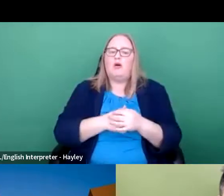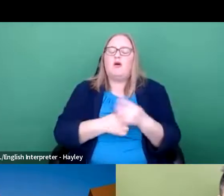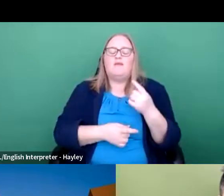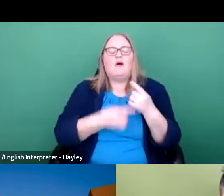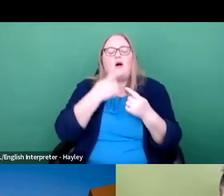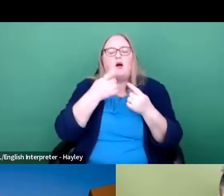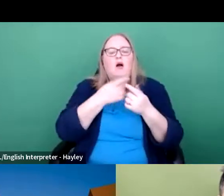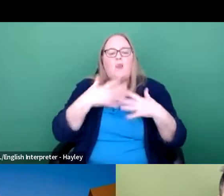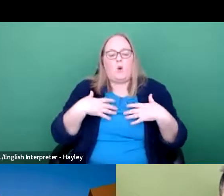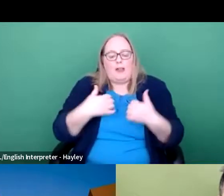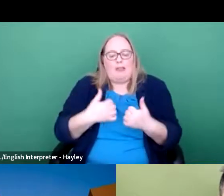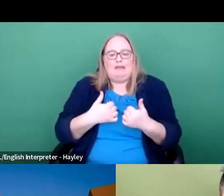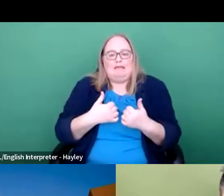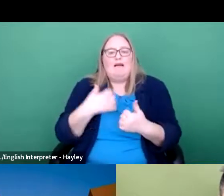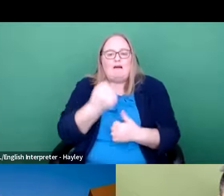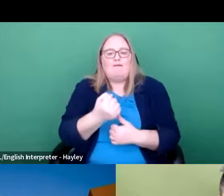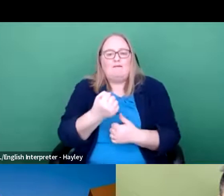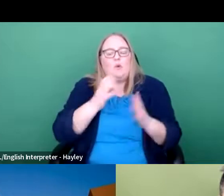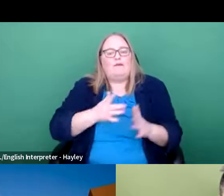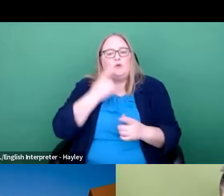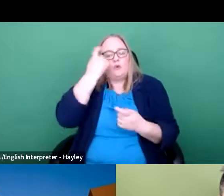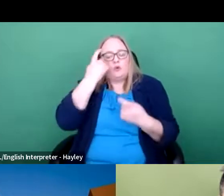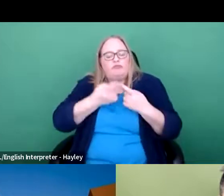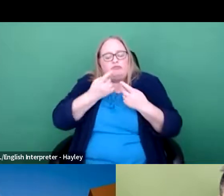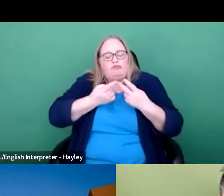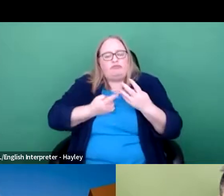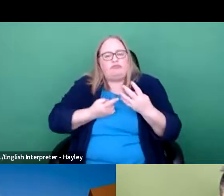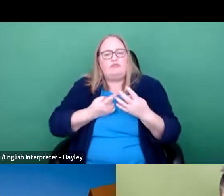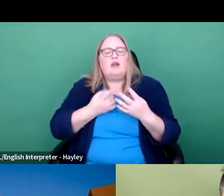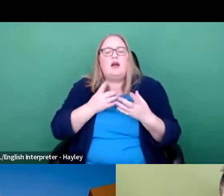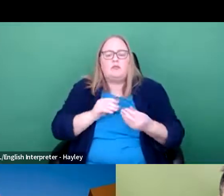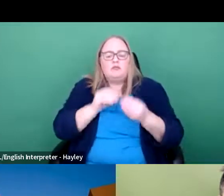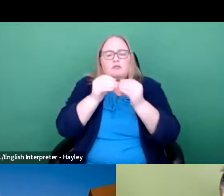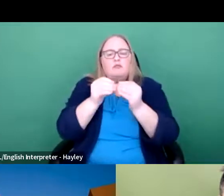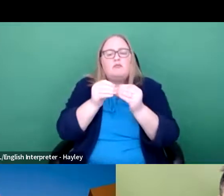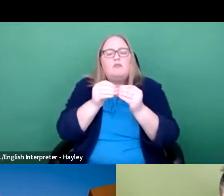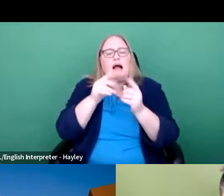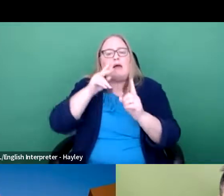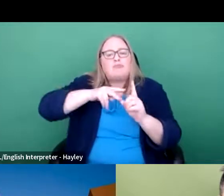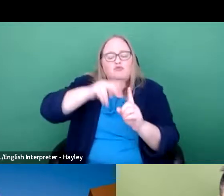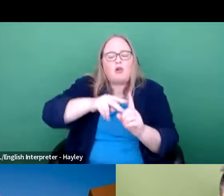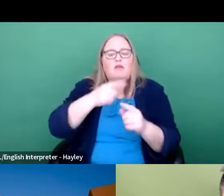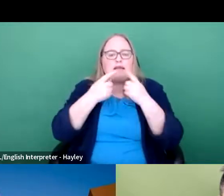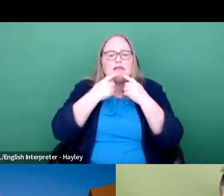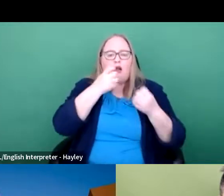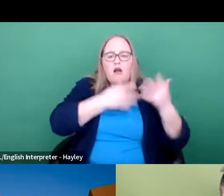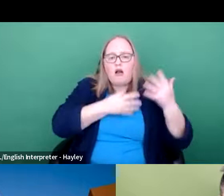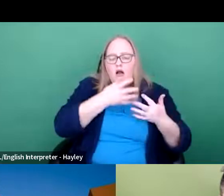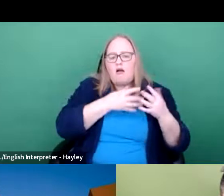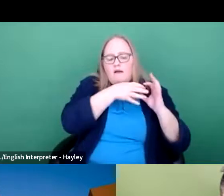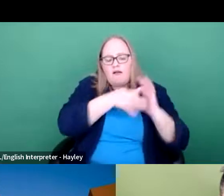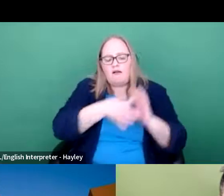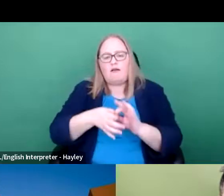types of well-being that we need to take into consideration, and that we therefore also need to generate empirical data around these other types of well-being in these social and